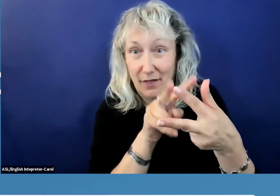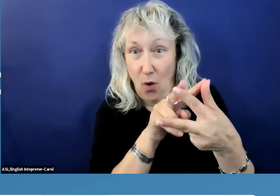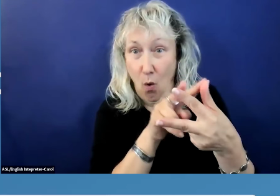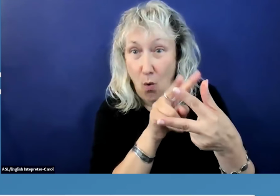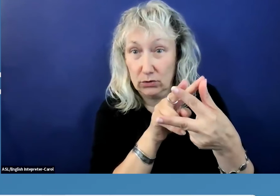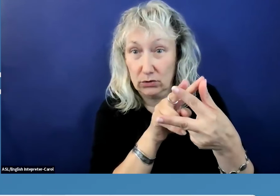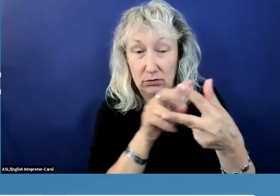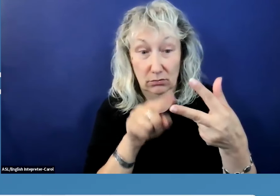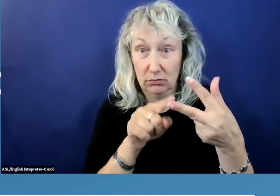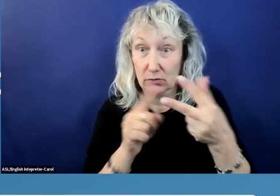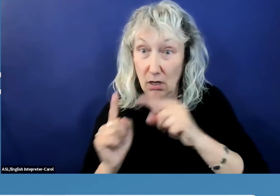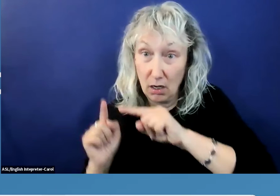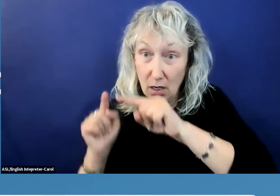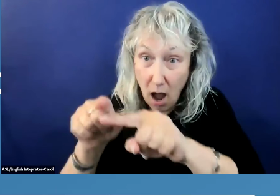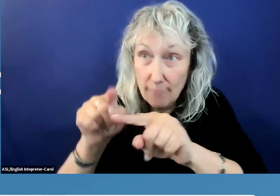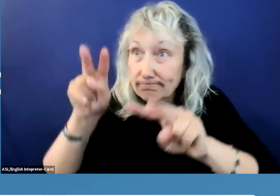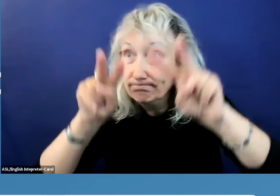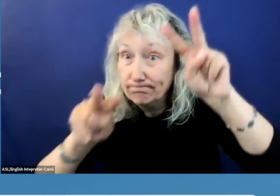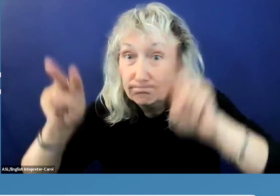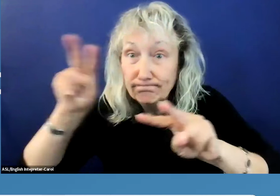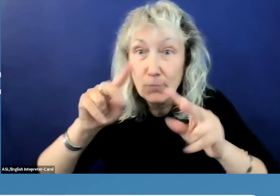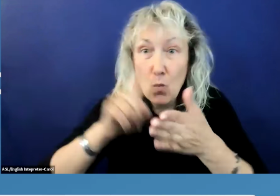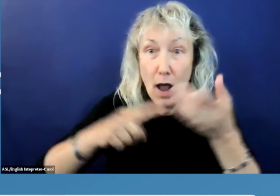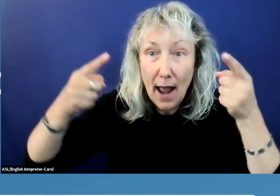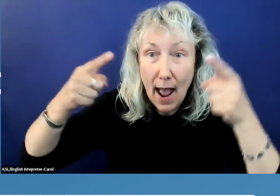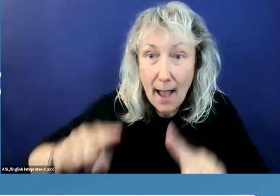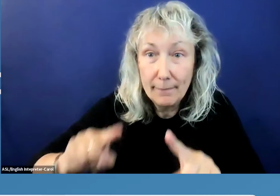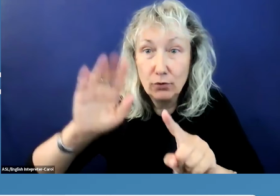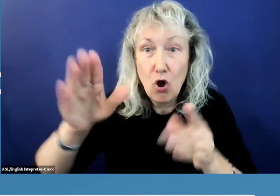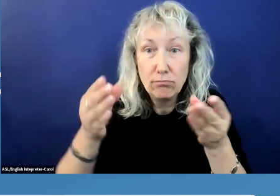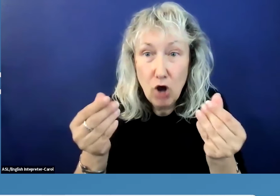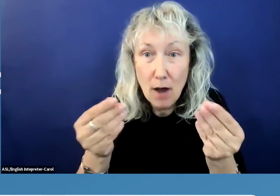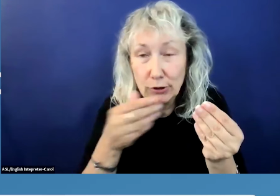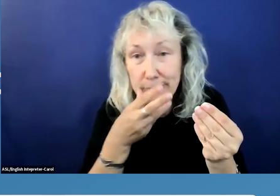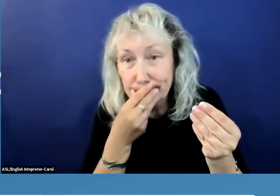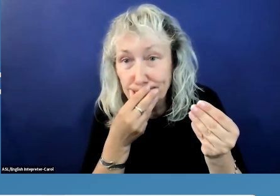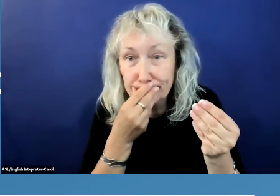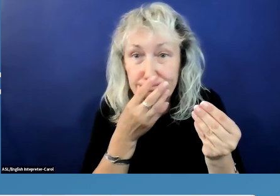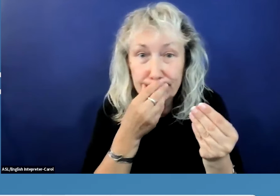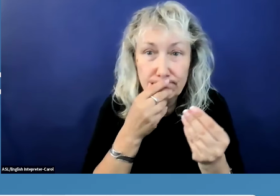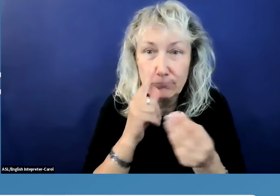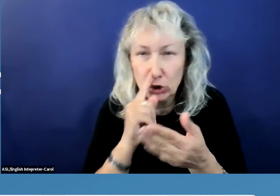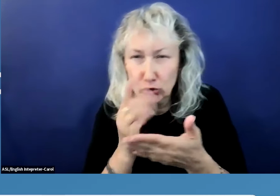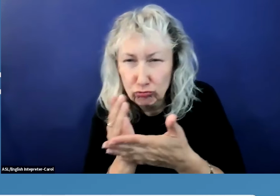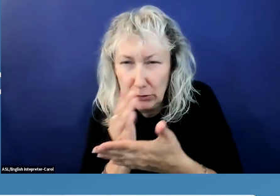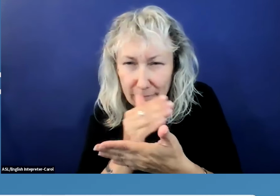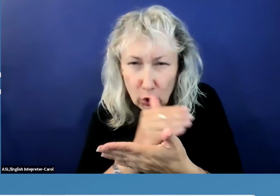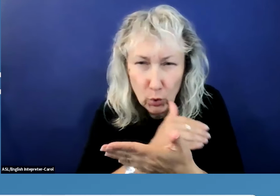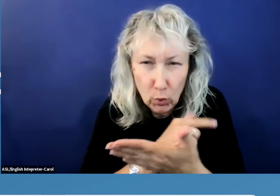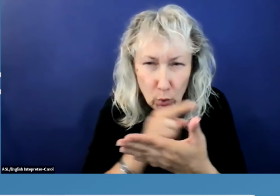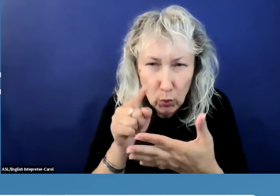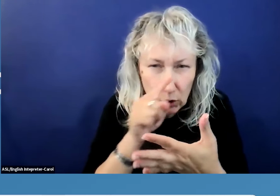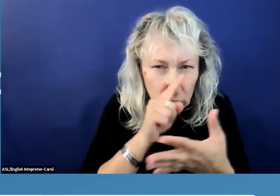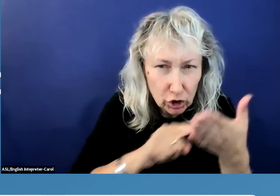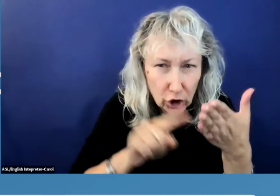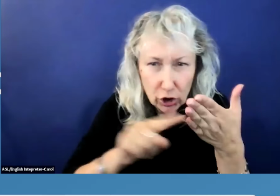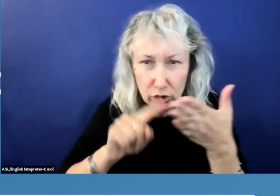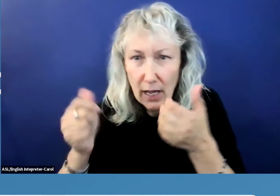your property, they review your coverage, and they negotiate a settlement of the insurance claim for